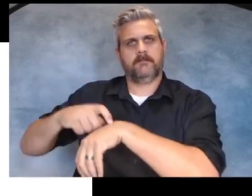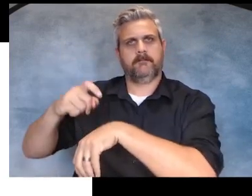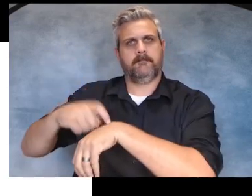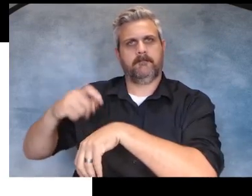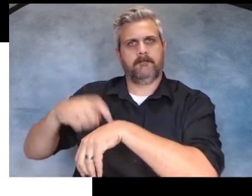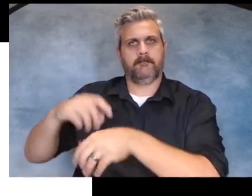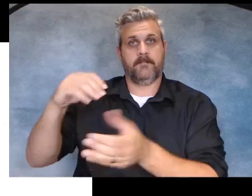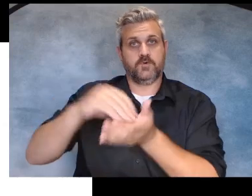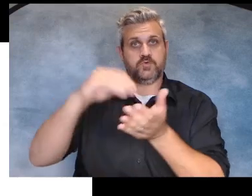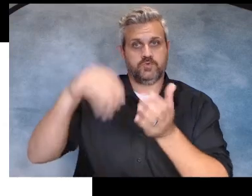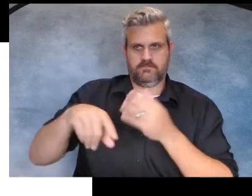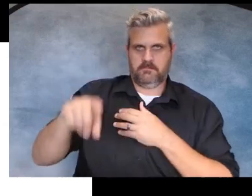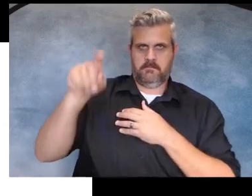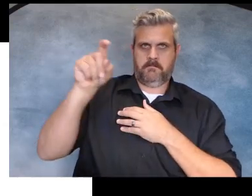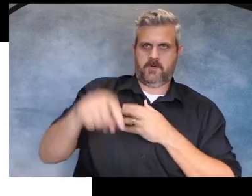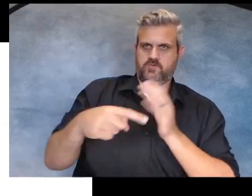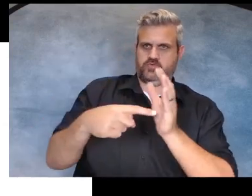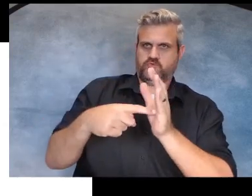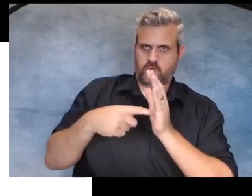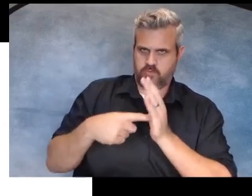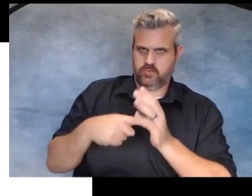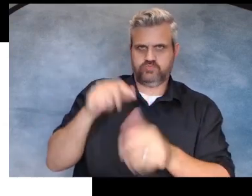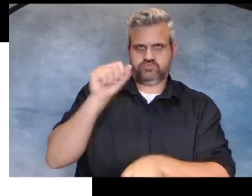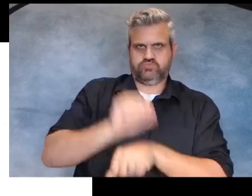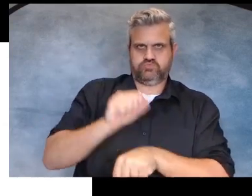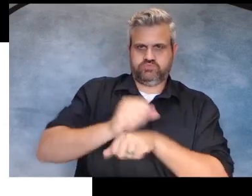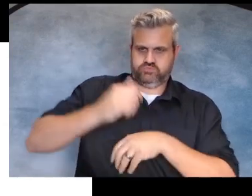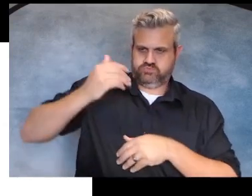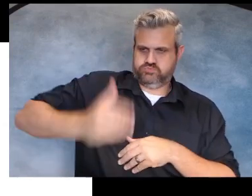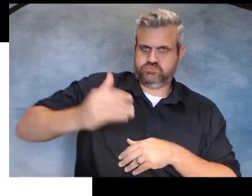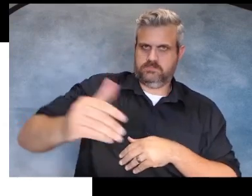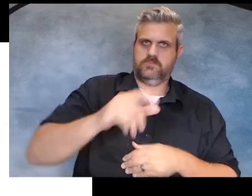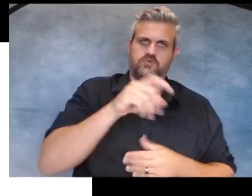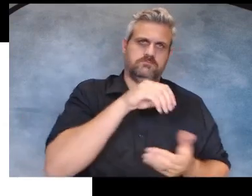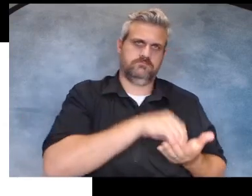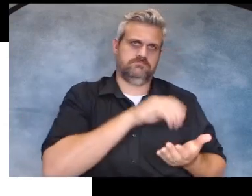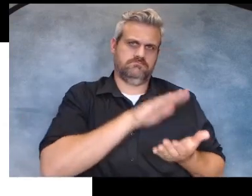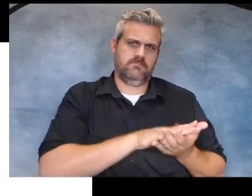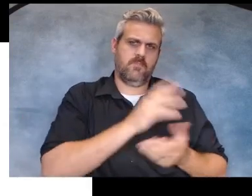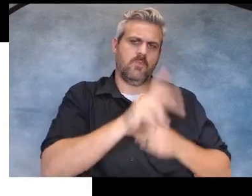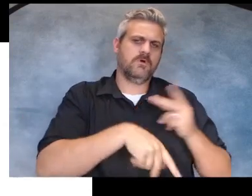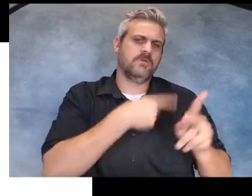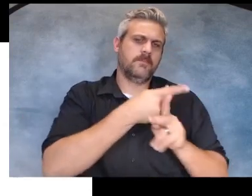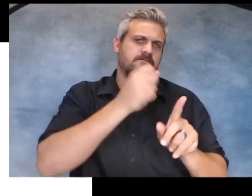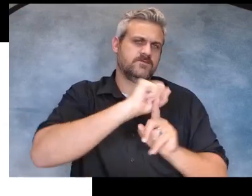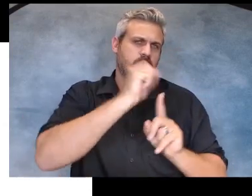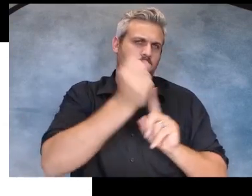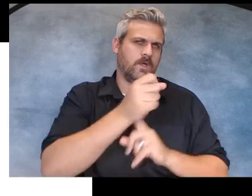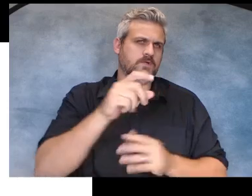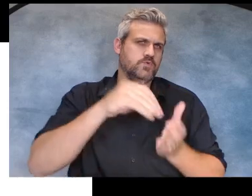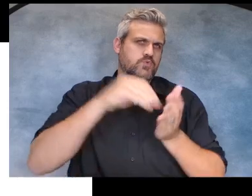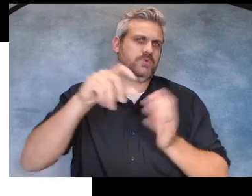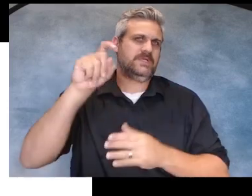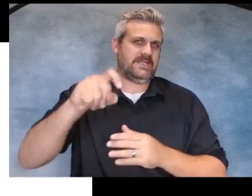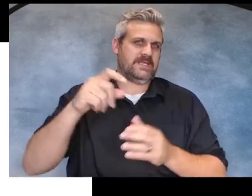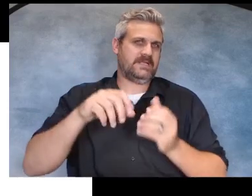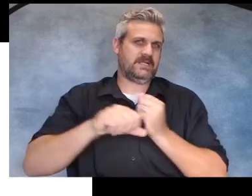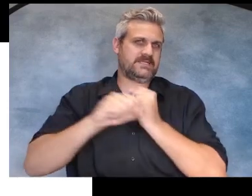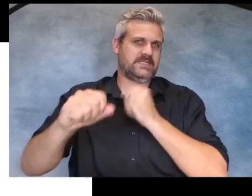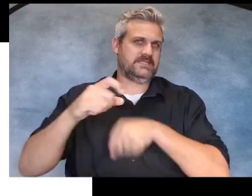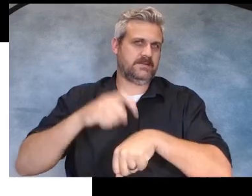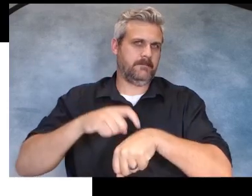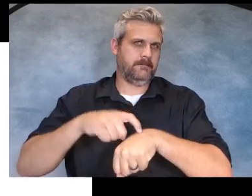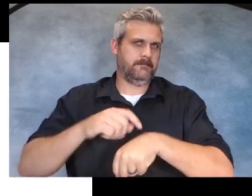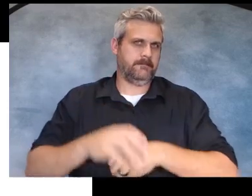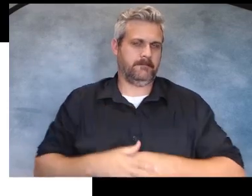time. Student must be demonstrating on-task efforts, and it should be documented under what conditions the student will need